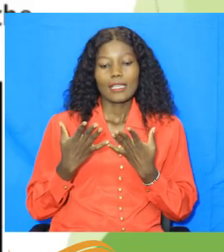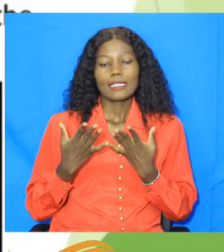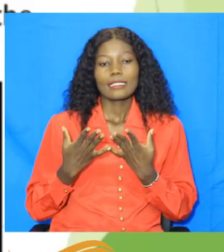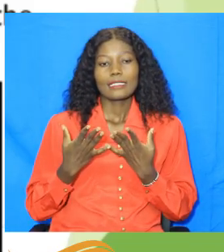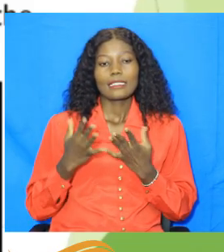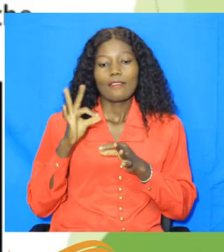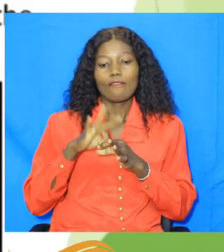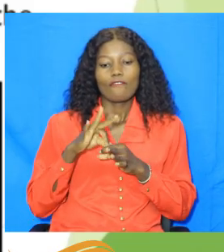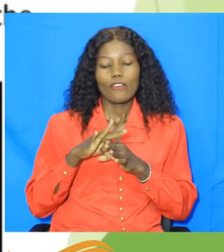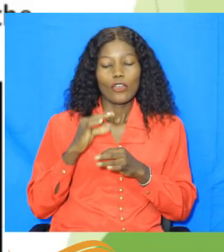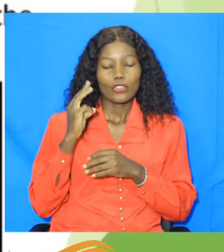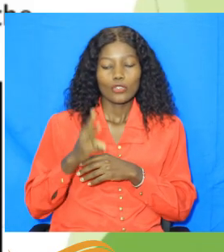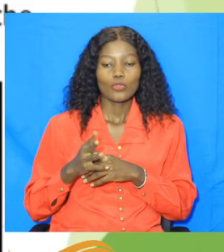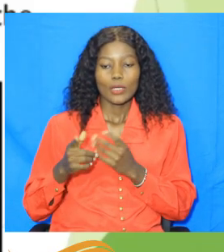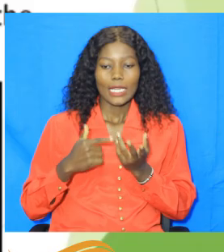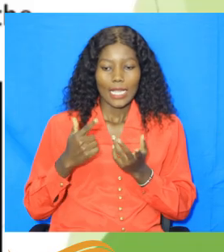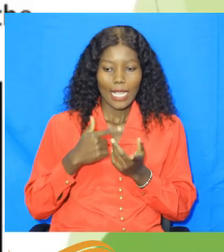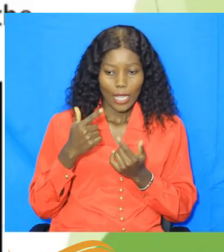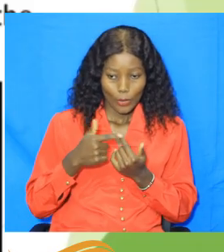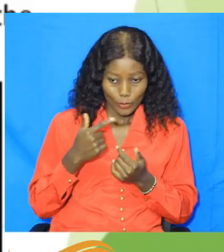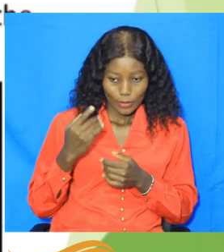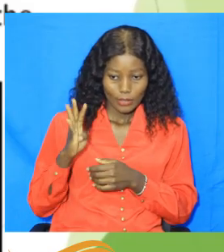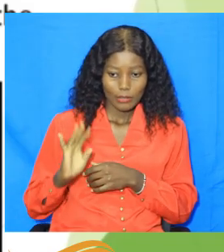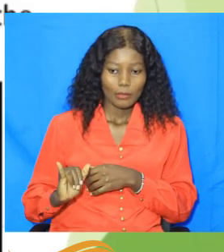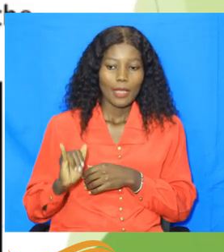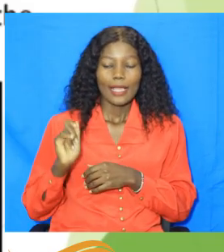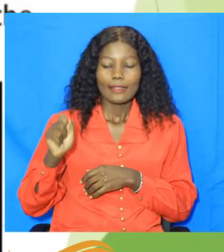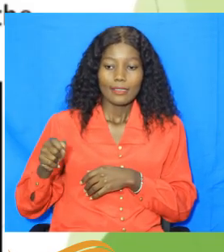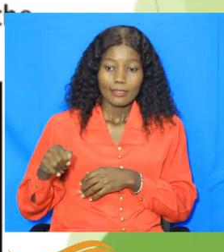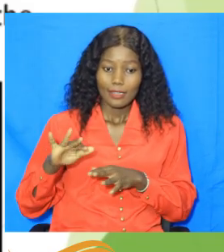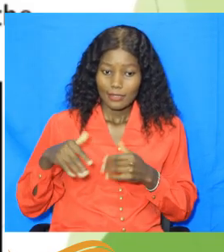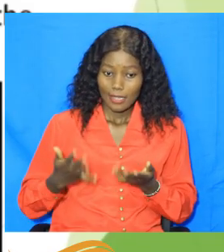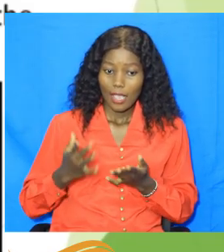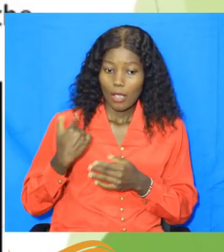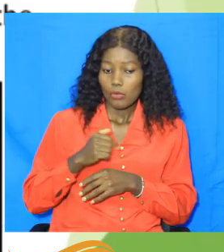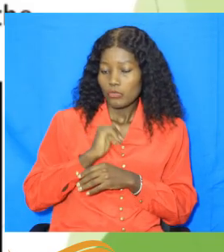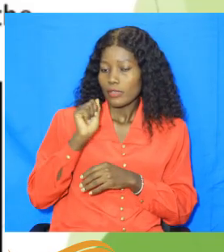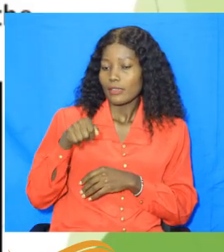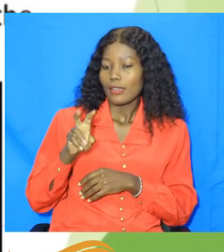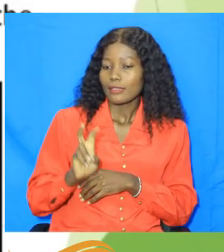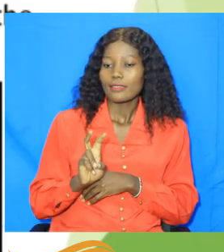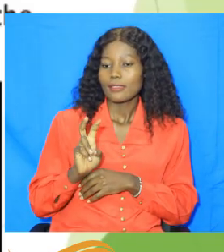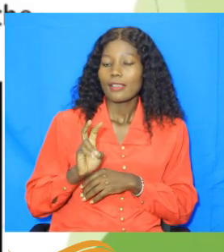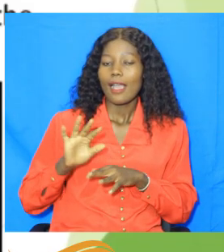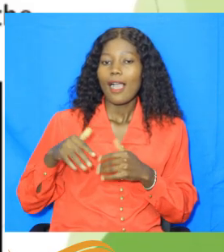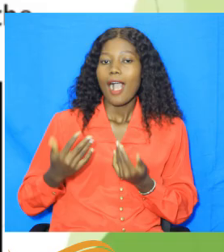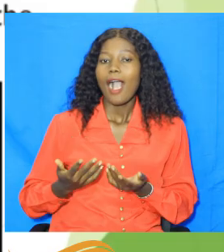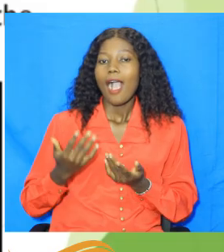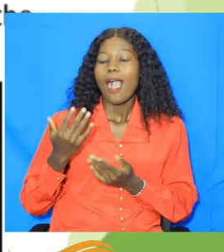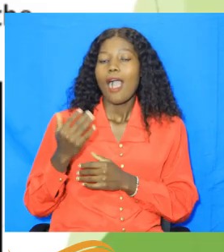the votes will count by the judges. So as we can see, Ao